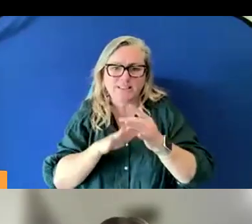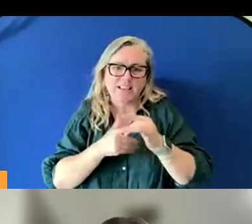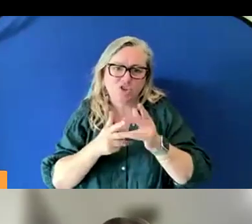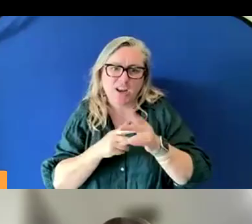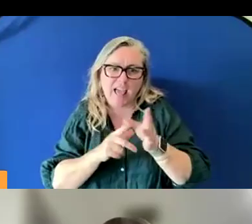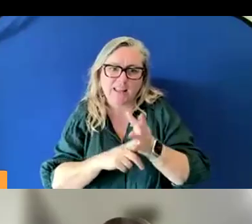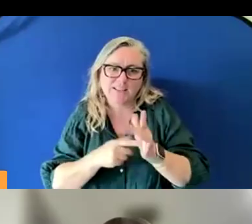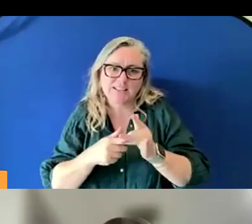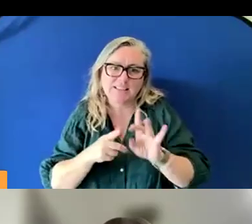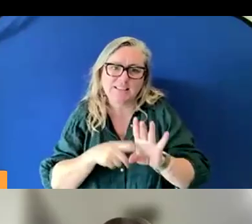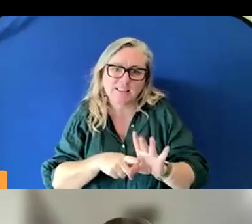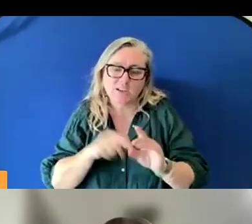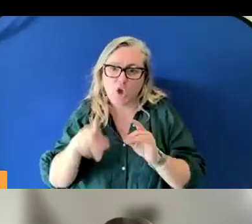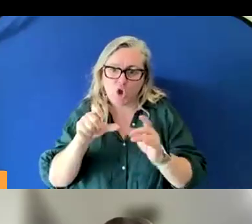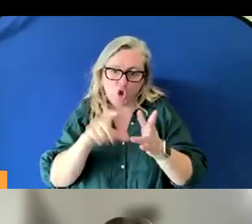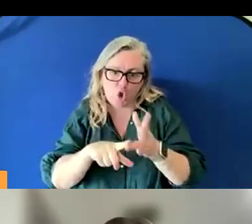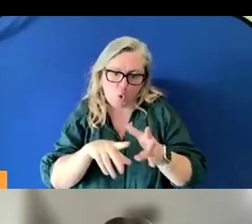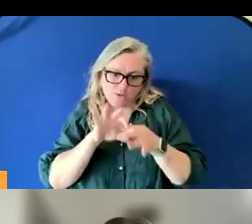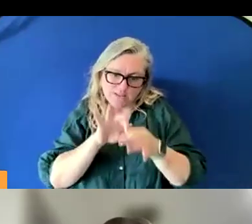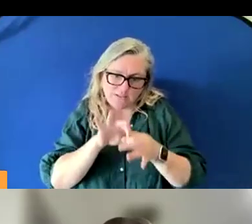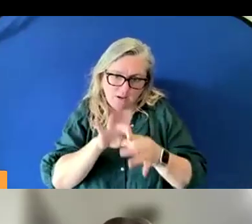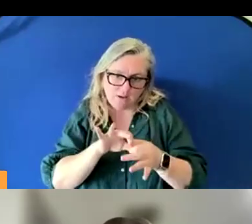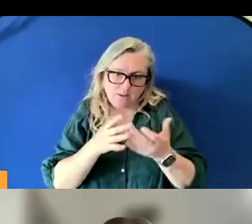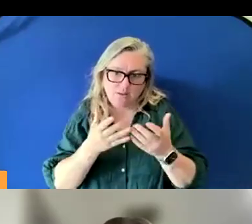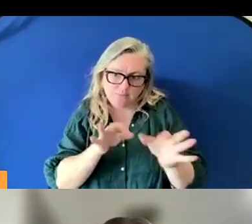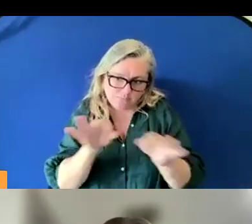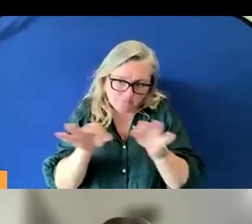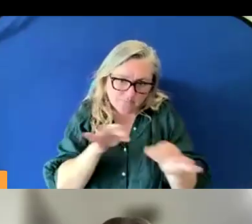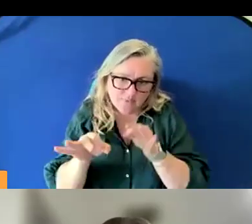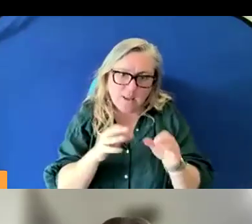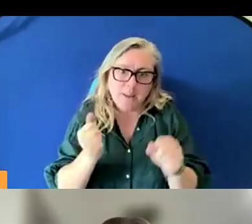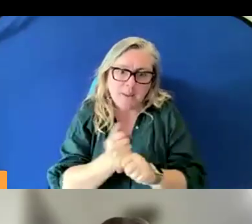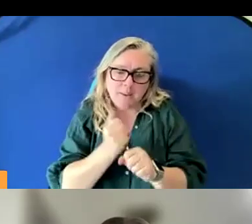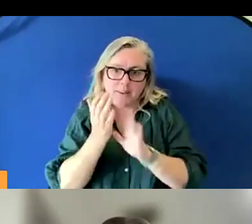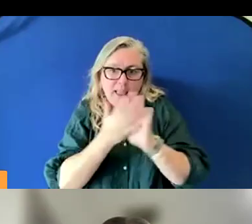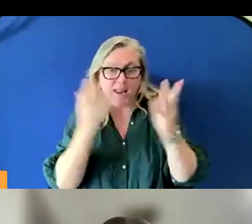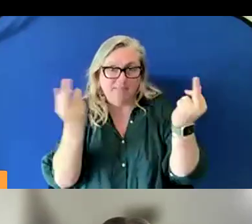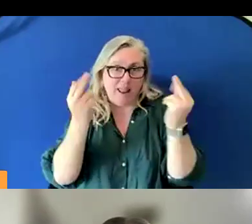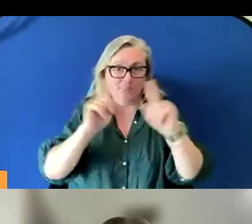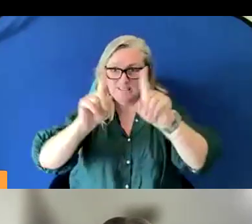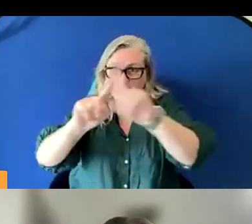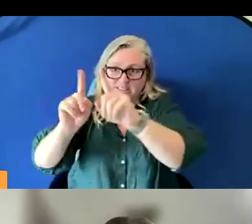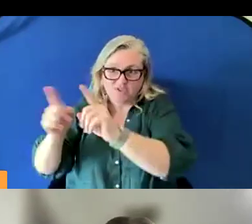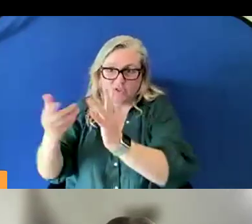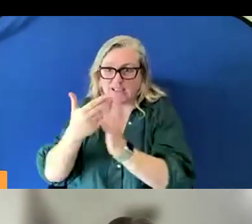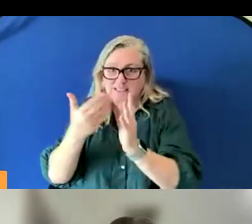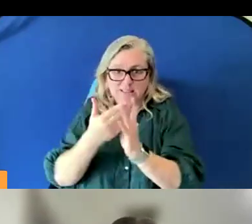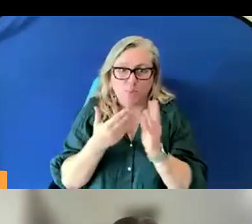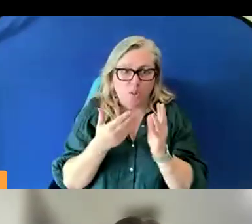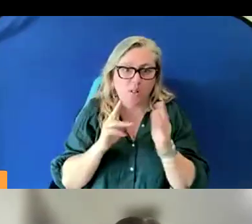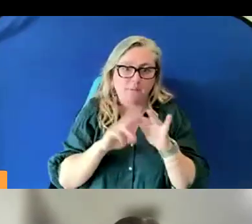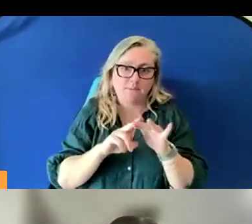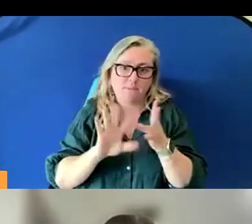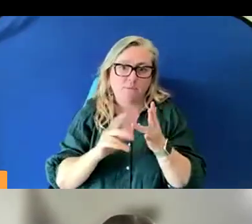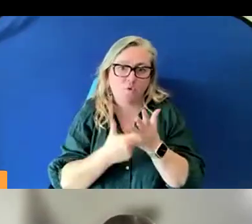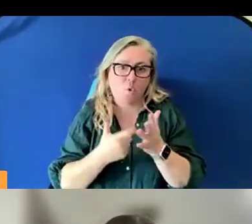co-design, actual resources that were authentically co-designed and available in different accessible formats. So that's something we've